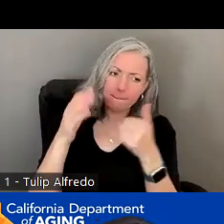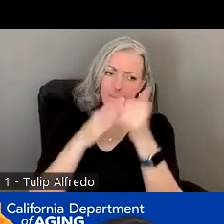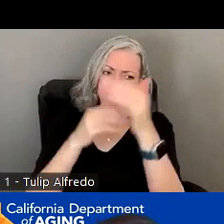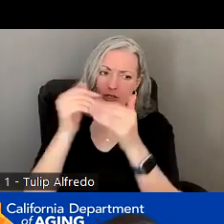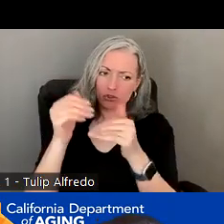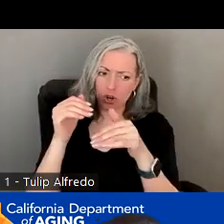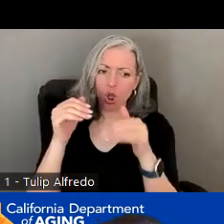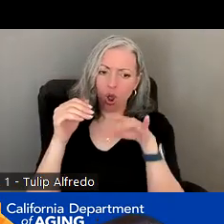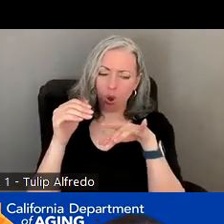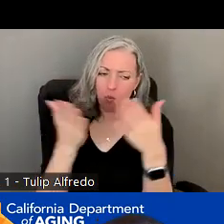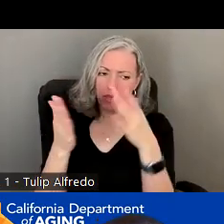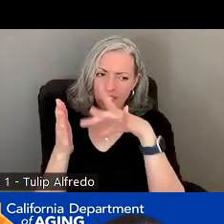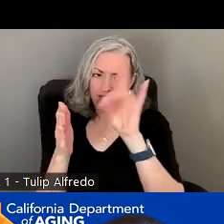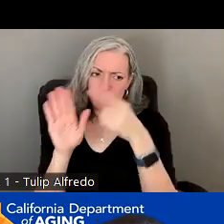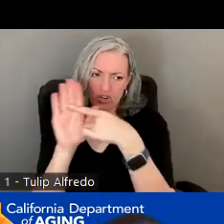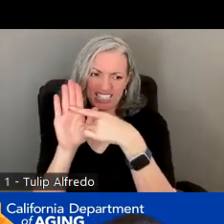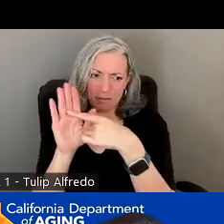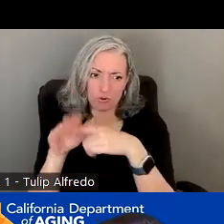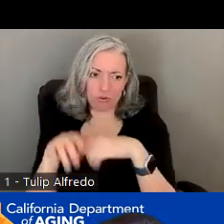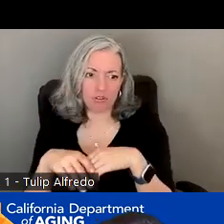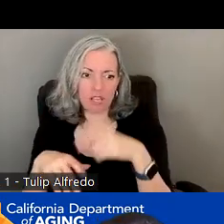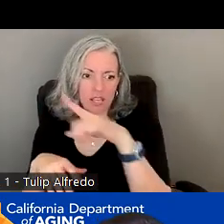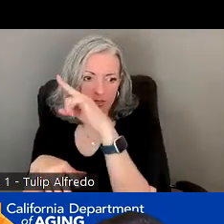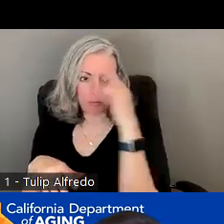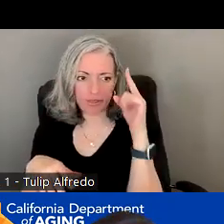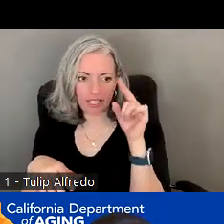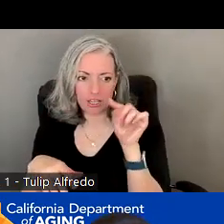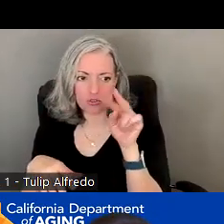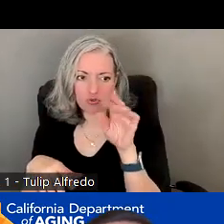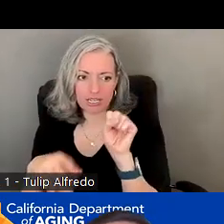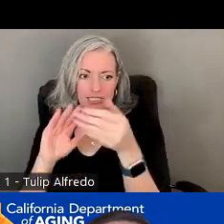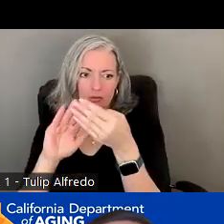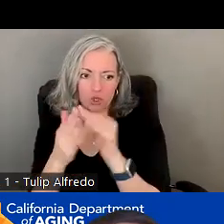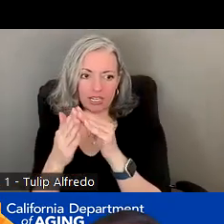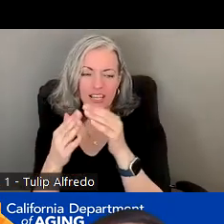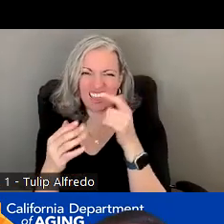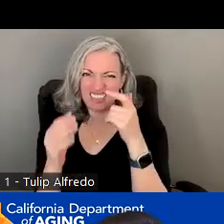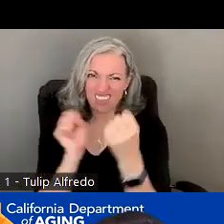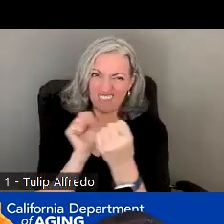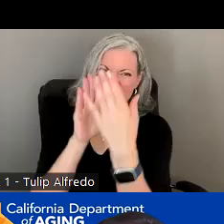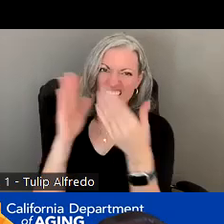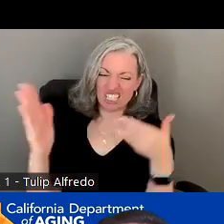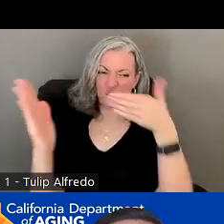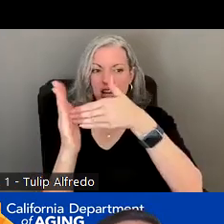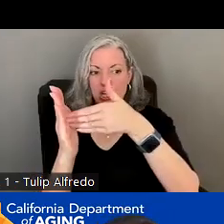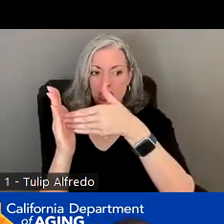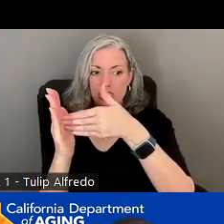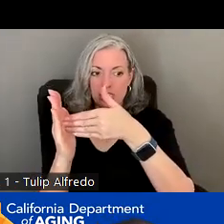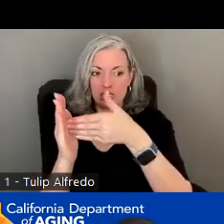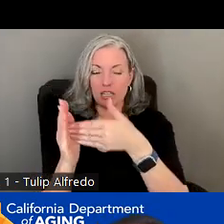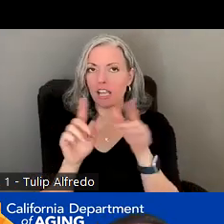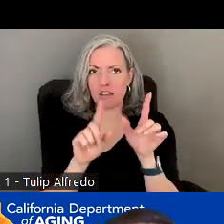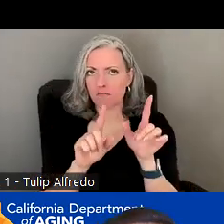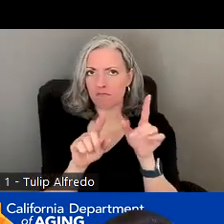findings. As an example, the Black trans community faces multiple forms of discrimination, and that might be difficult to fully understand just from survey